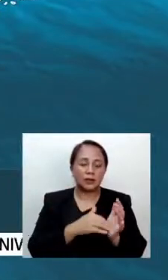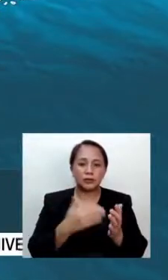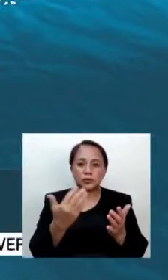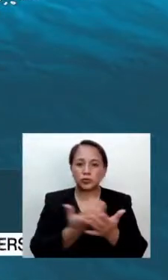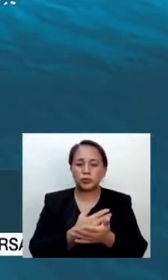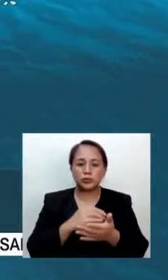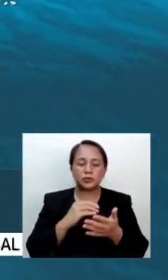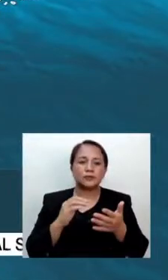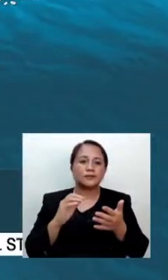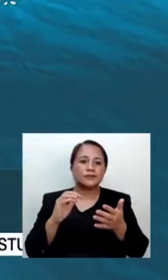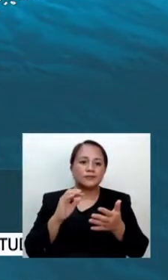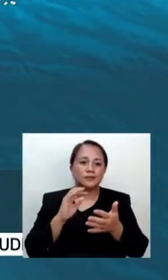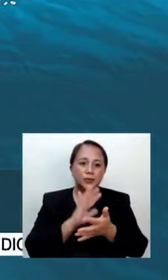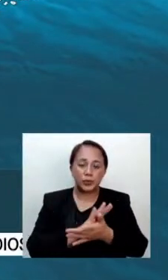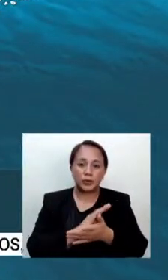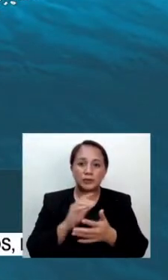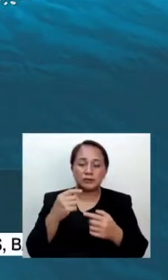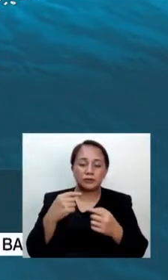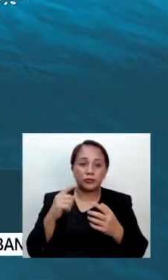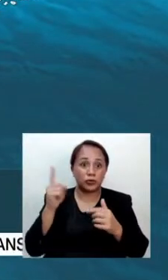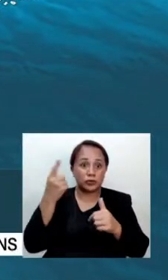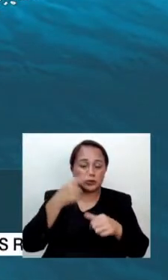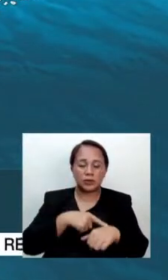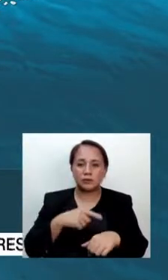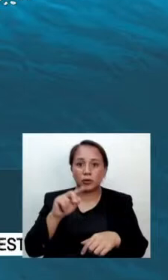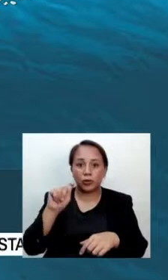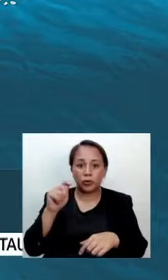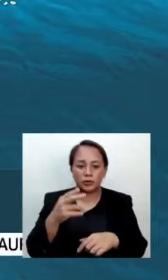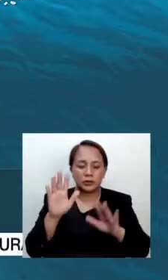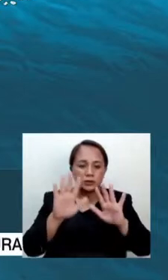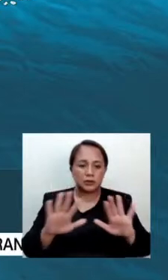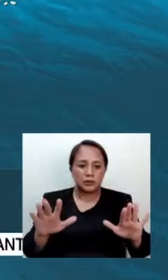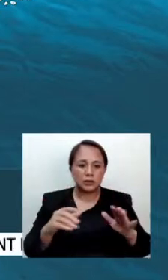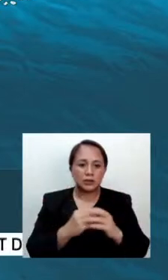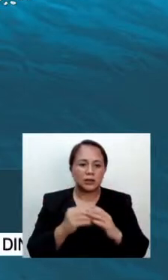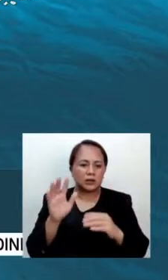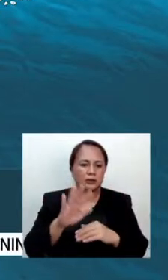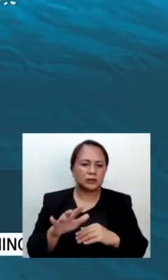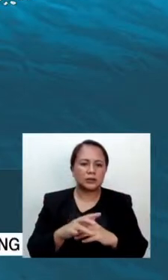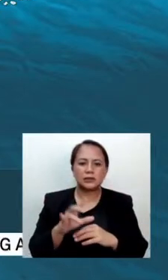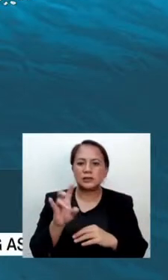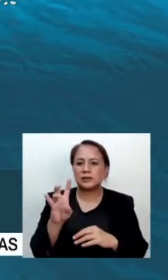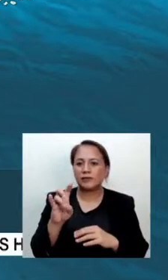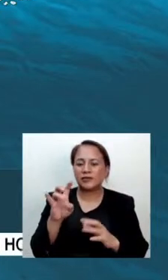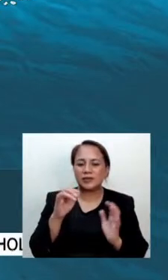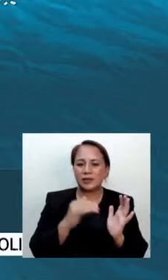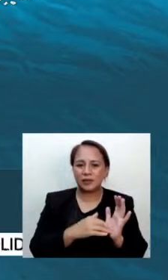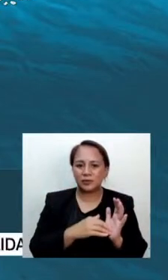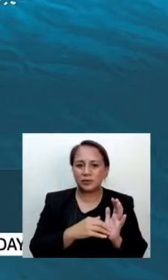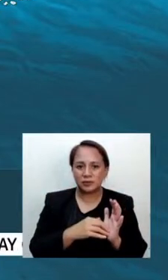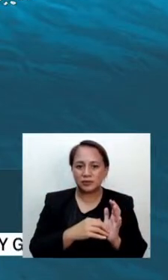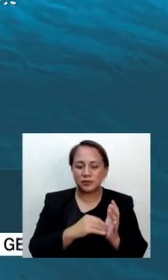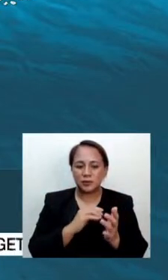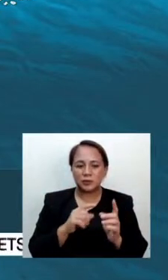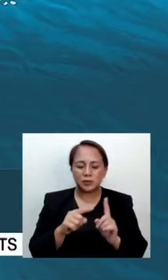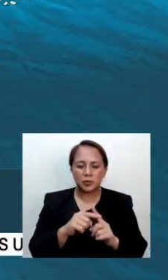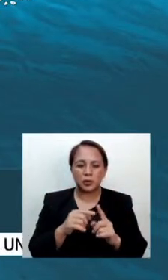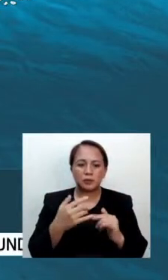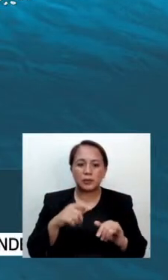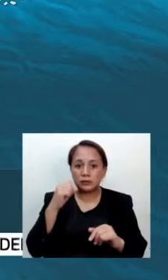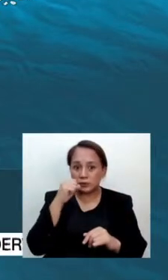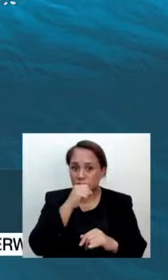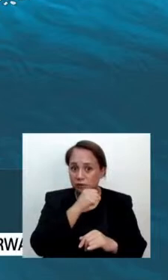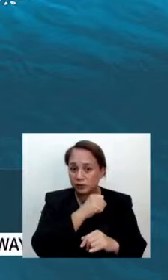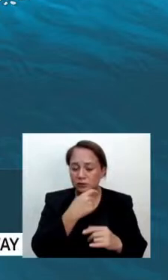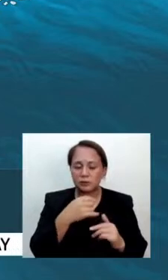first time on Thursday. On Sunday, that figure hit nearly 17,000. But Taiwan's premier says they